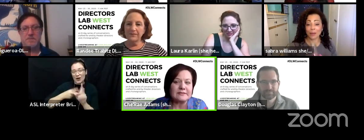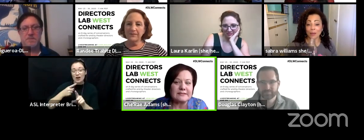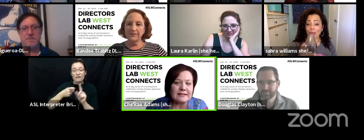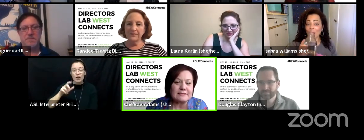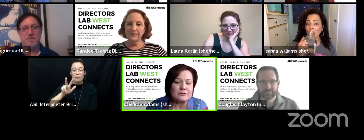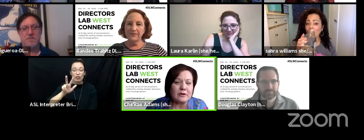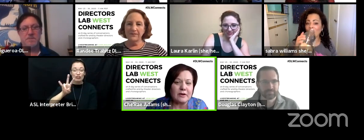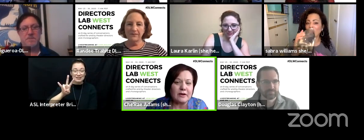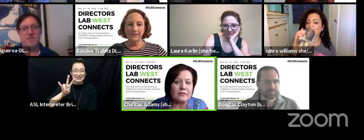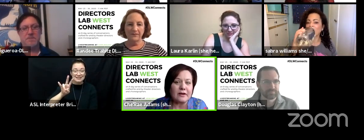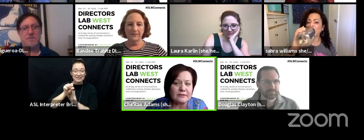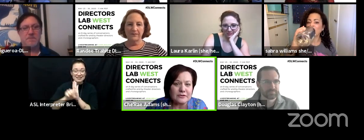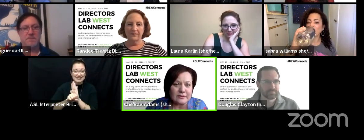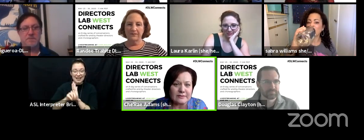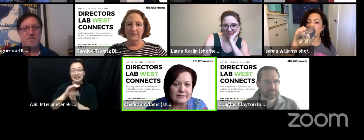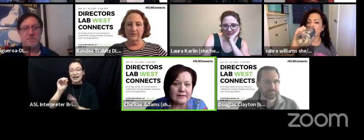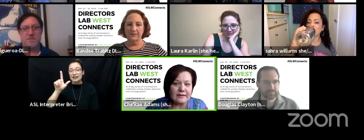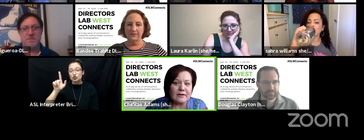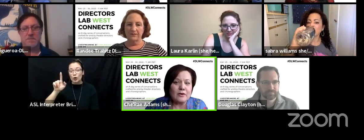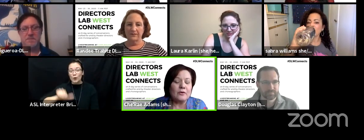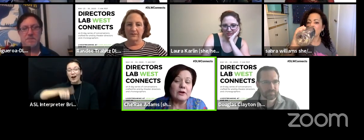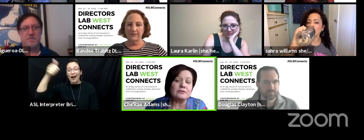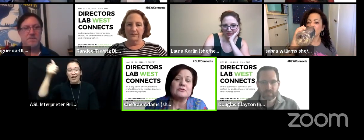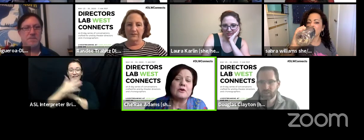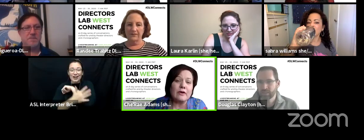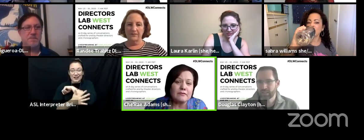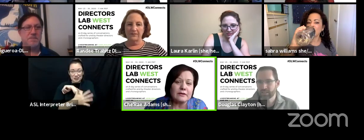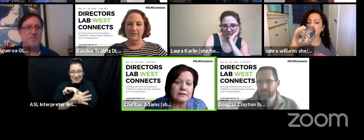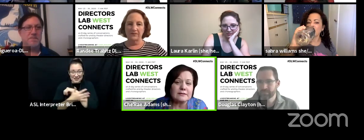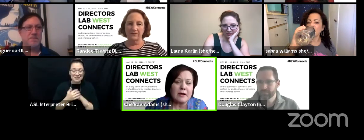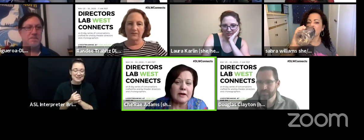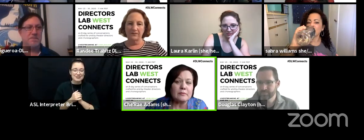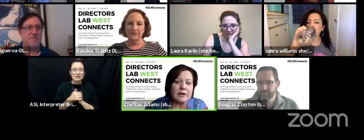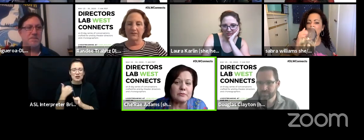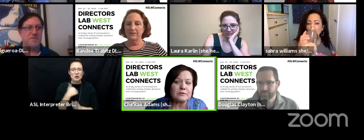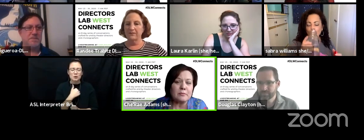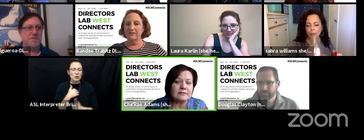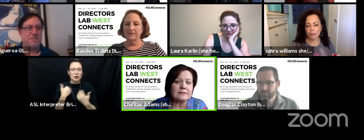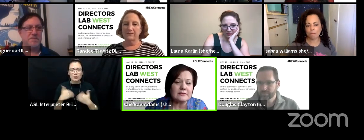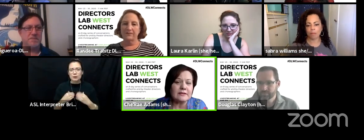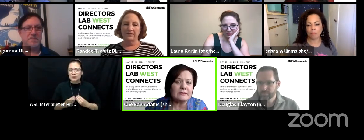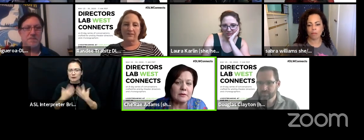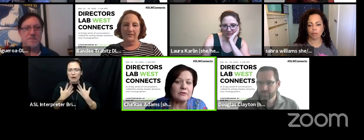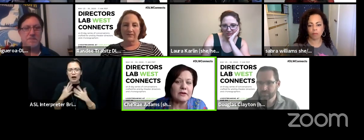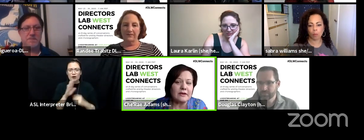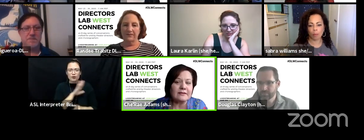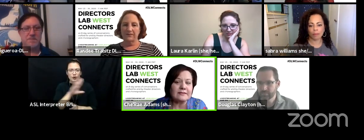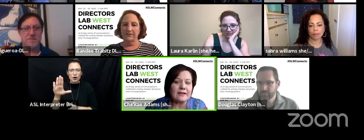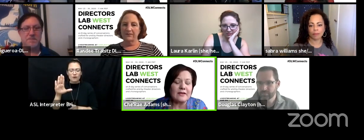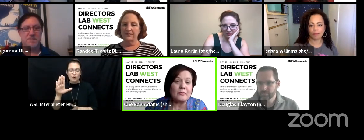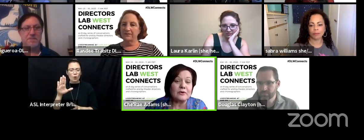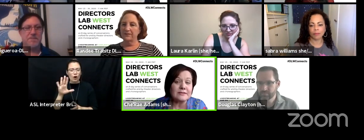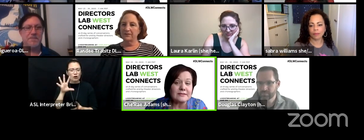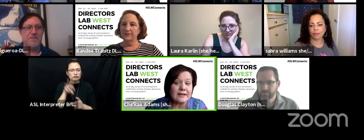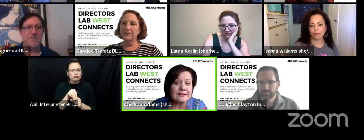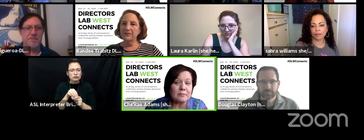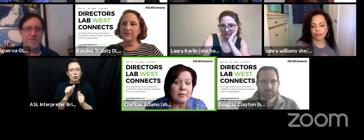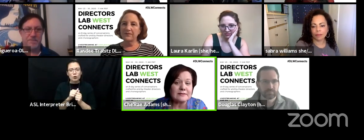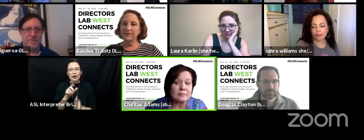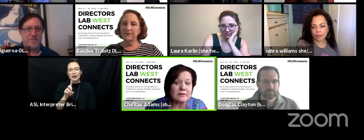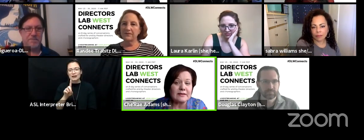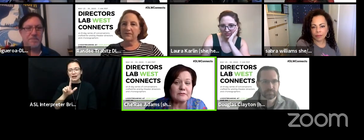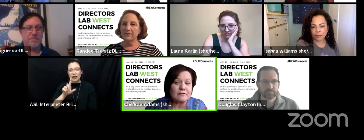37 states and 21 other countries. We are so grateful and inspired by your response to DLW Connects that we're